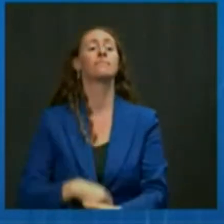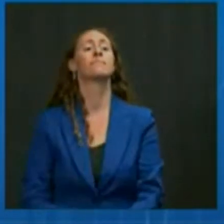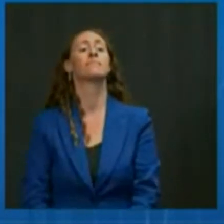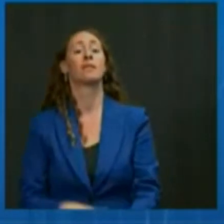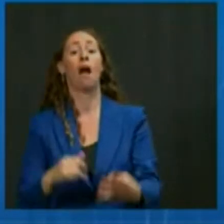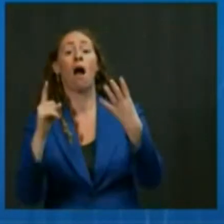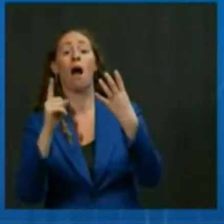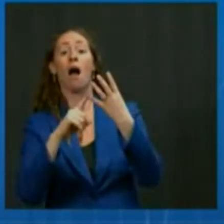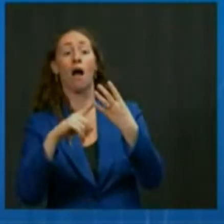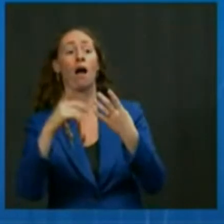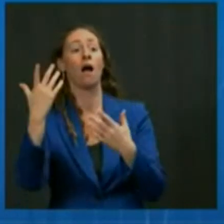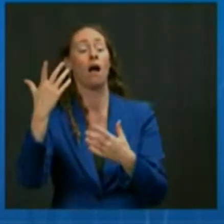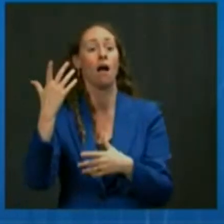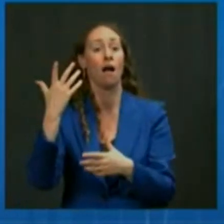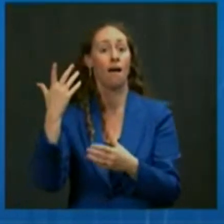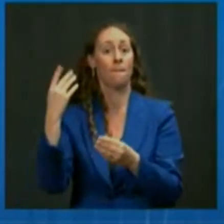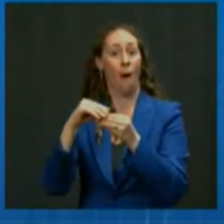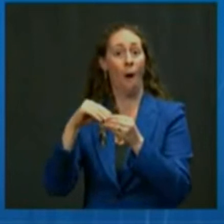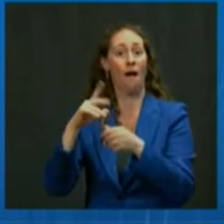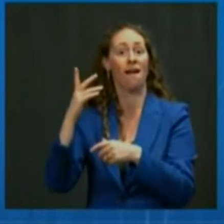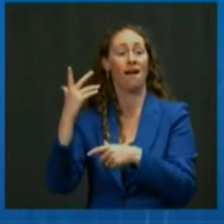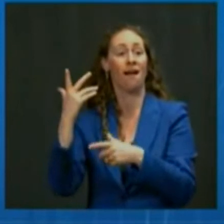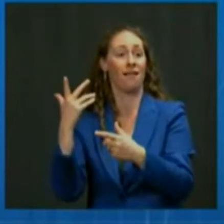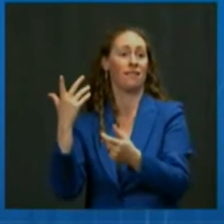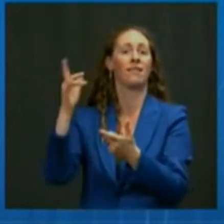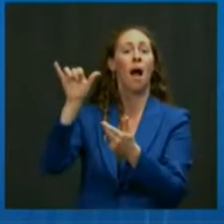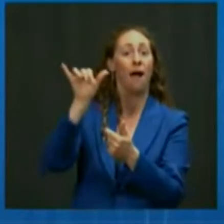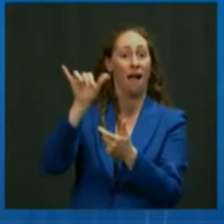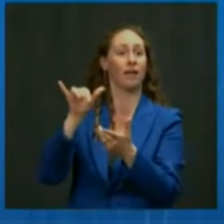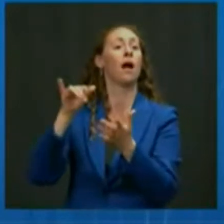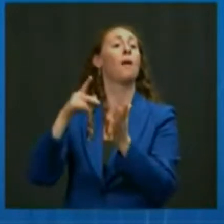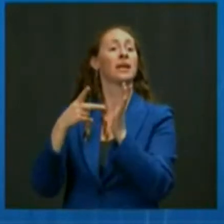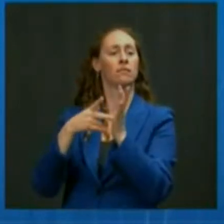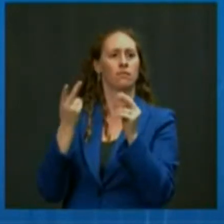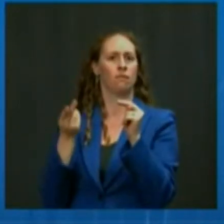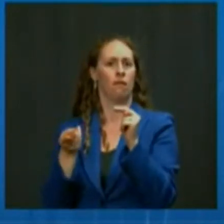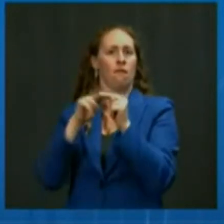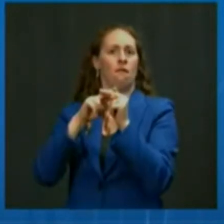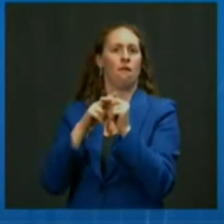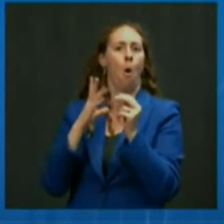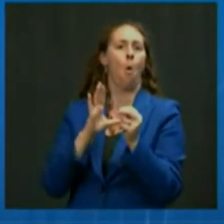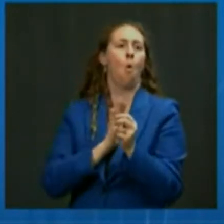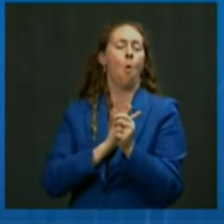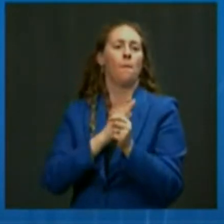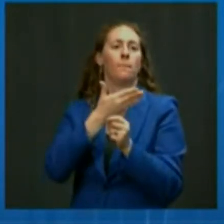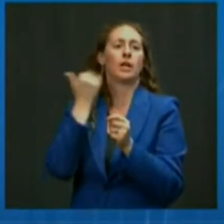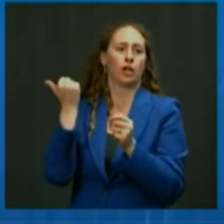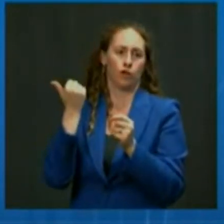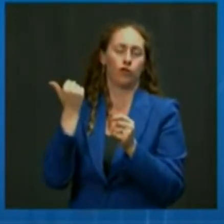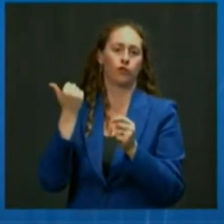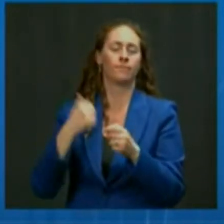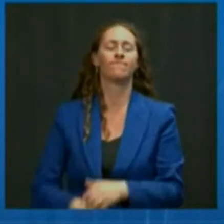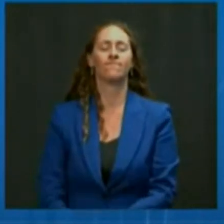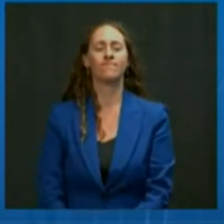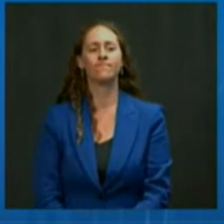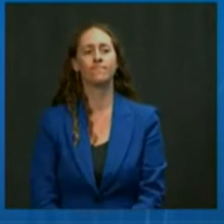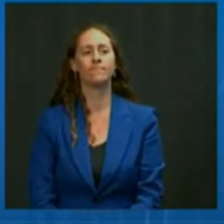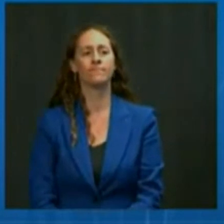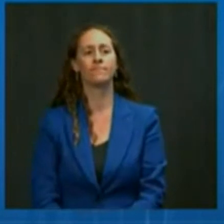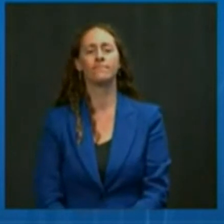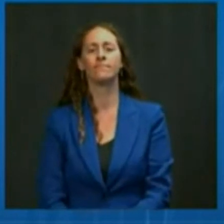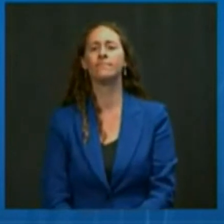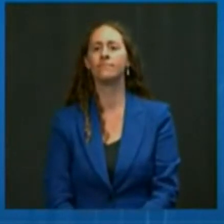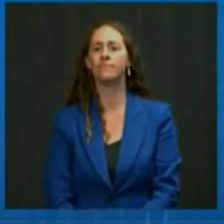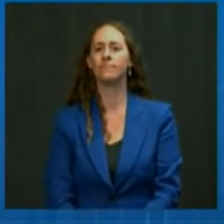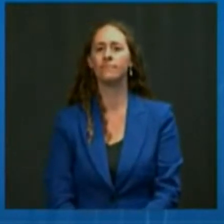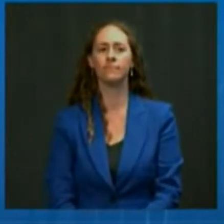antibody titers by at least 10-fold and likely much more. Next slide. So let's take the first concept, that